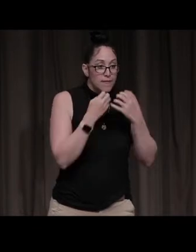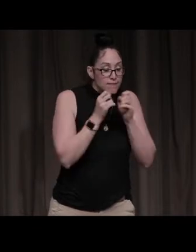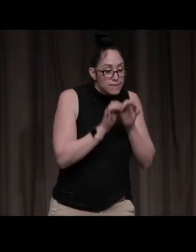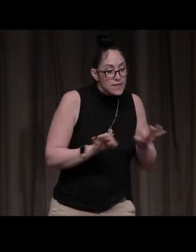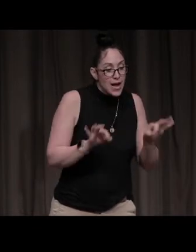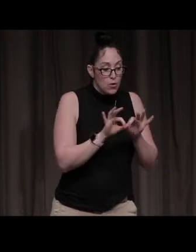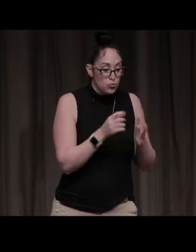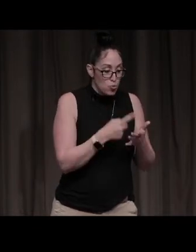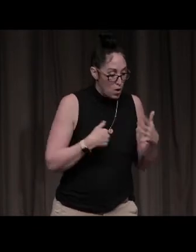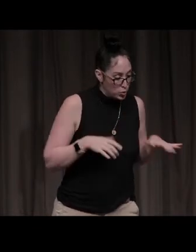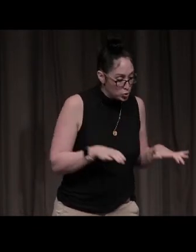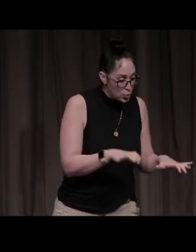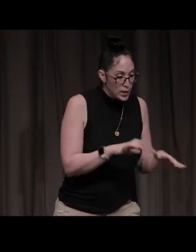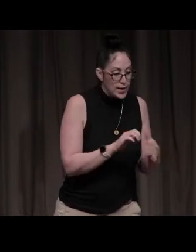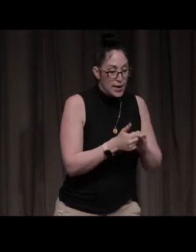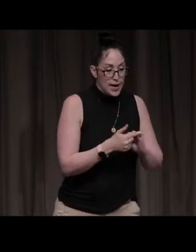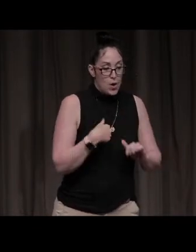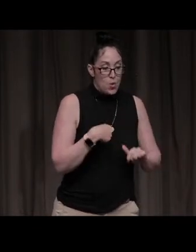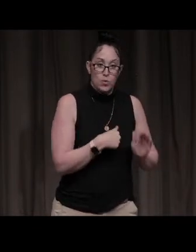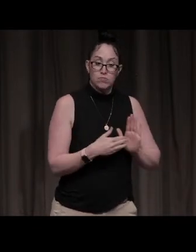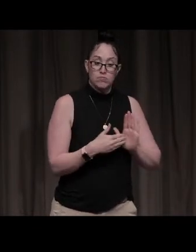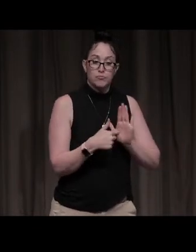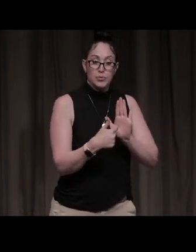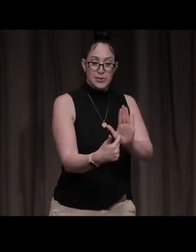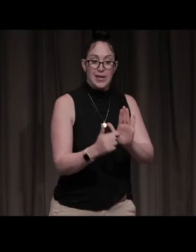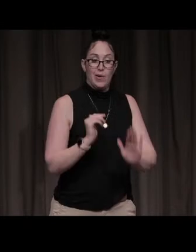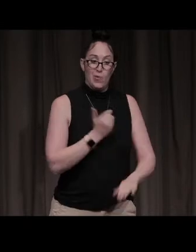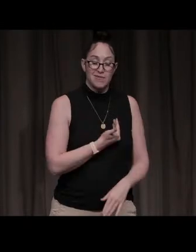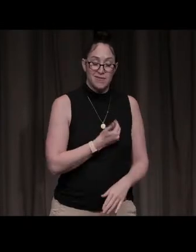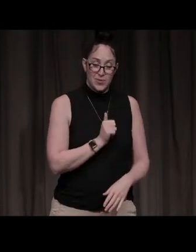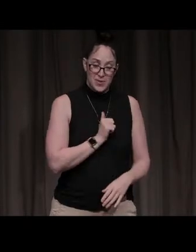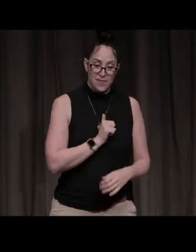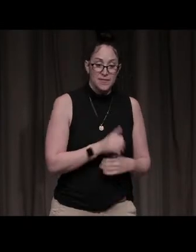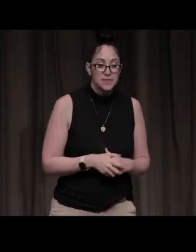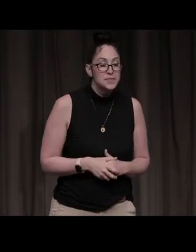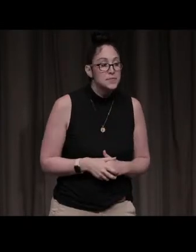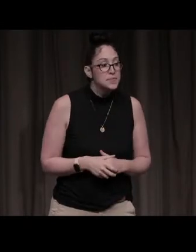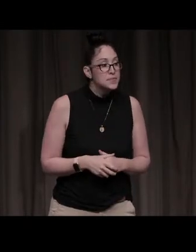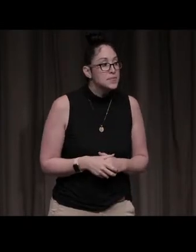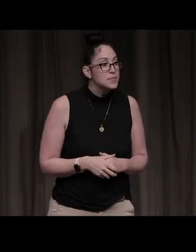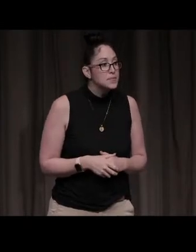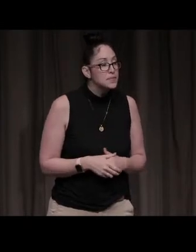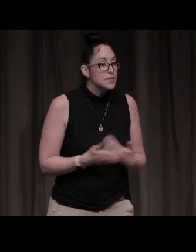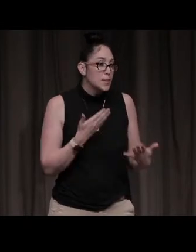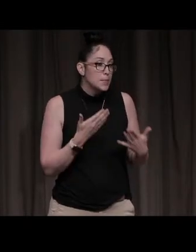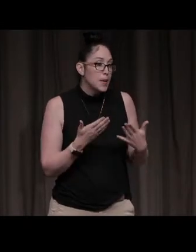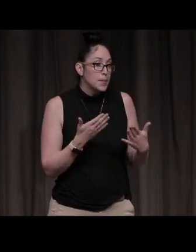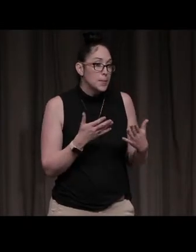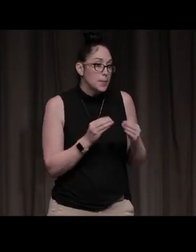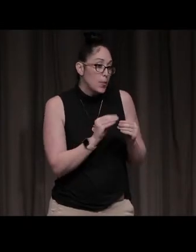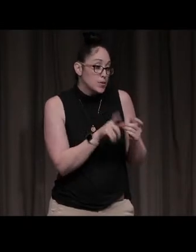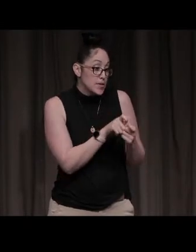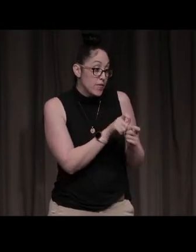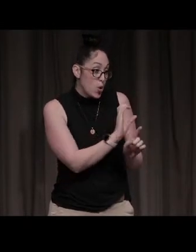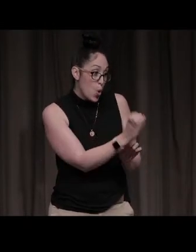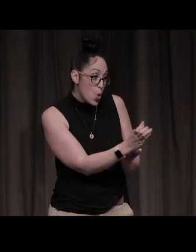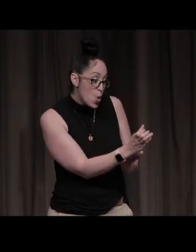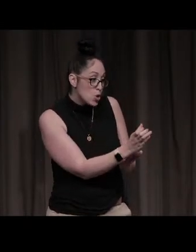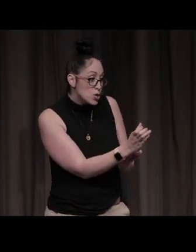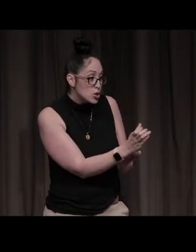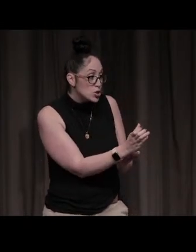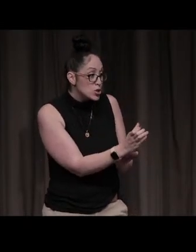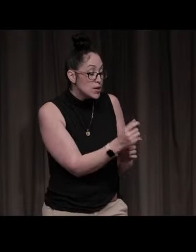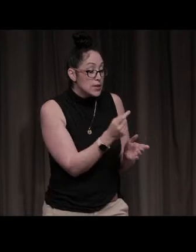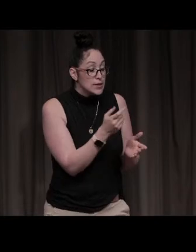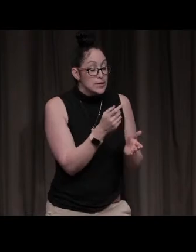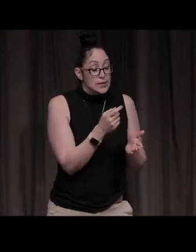ourselves. At least that's what I find. I think in broader terms, like, or more specifically culturally, there's some things that are